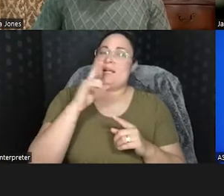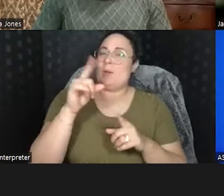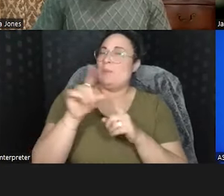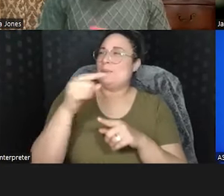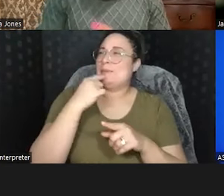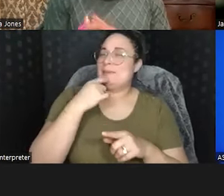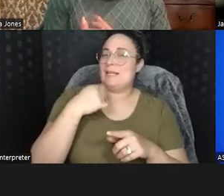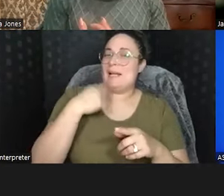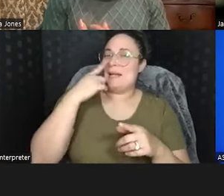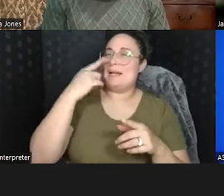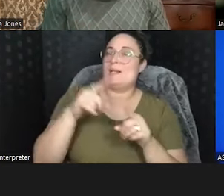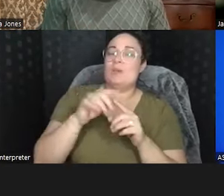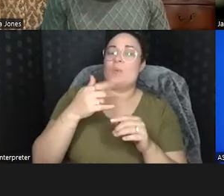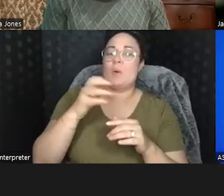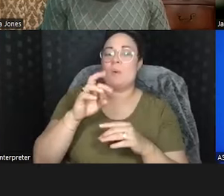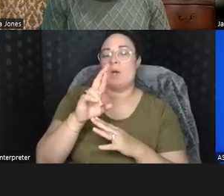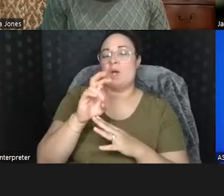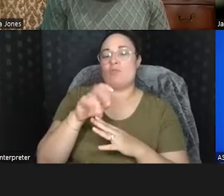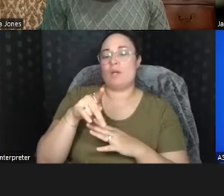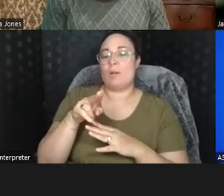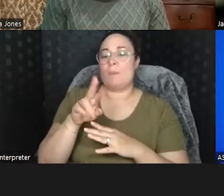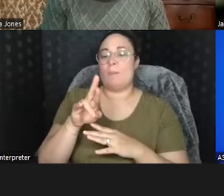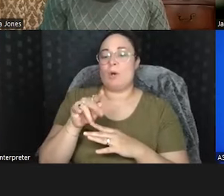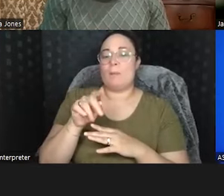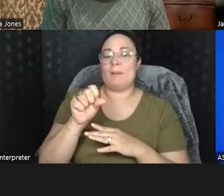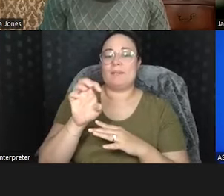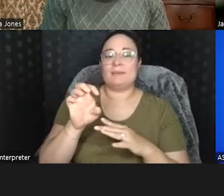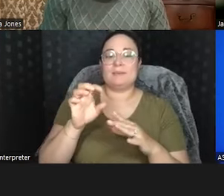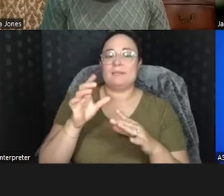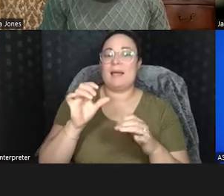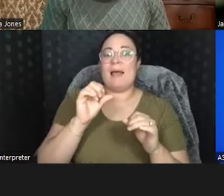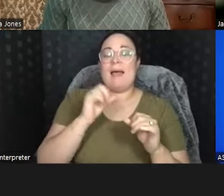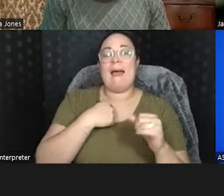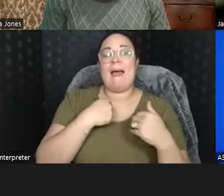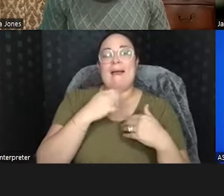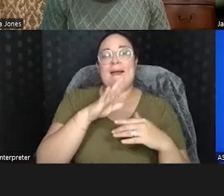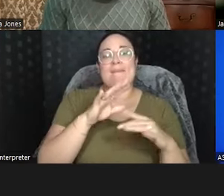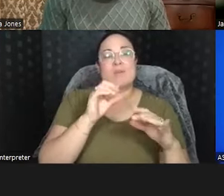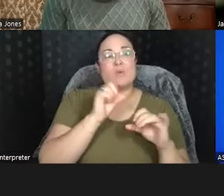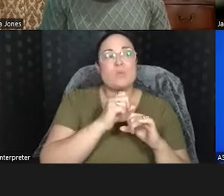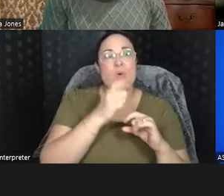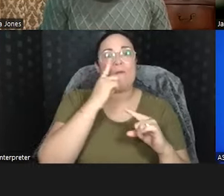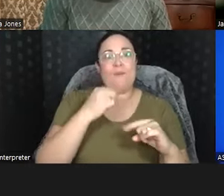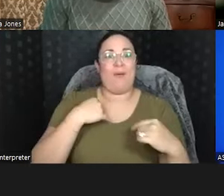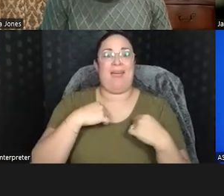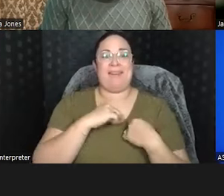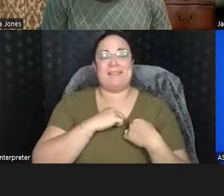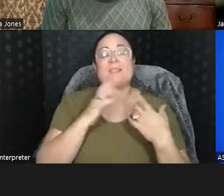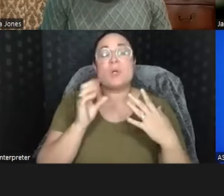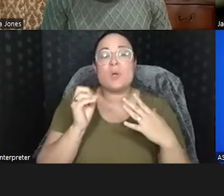want to repurpose the system. We want to, you know, have it work in our favor. I'm going to